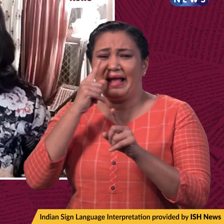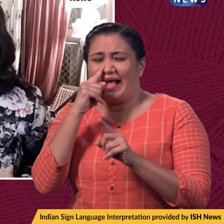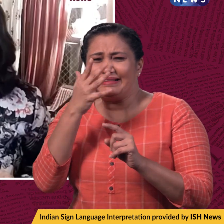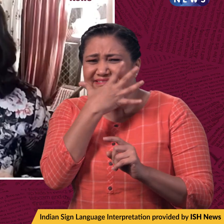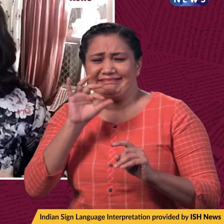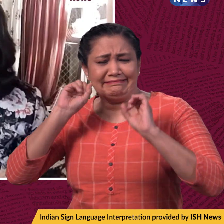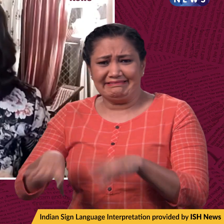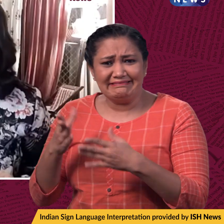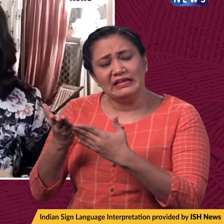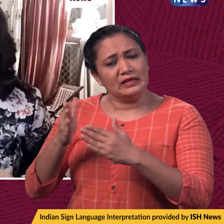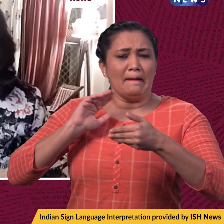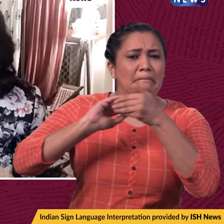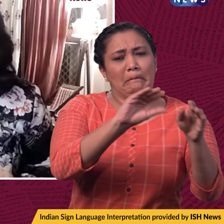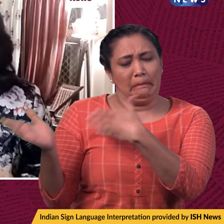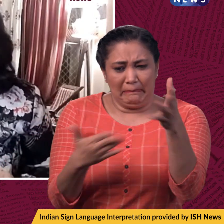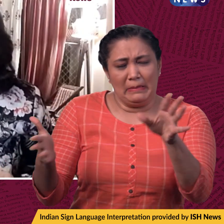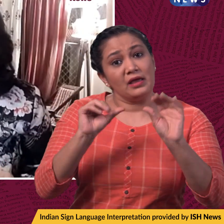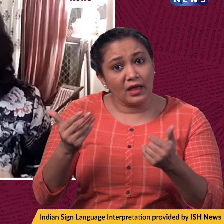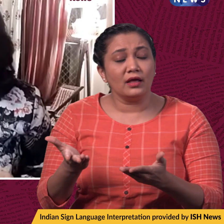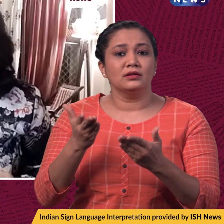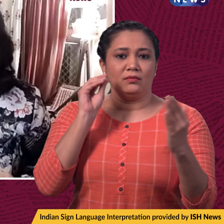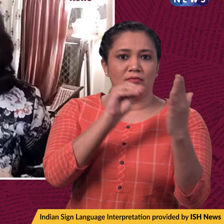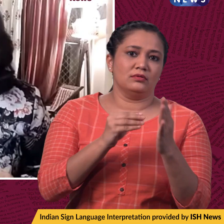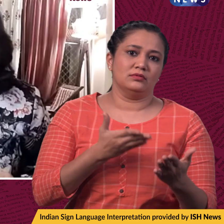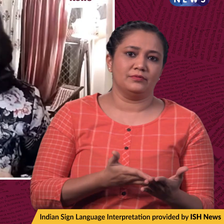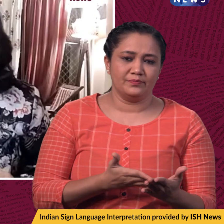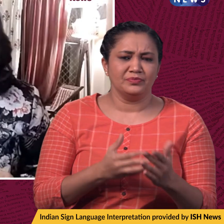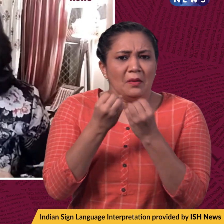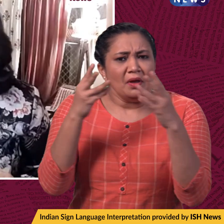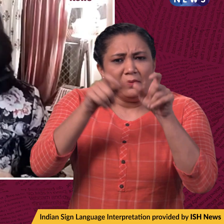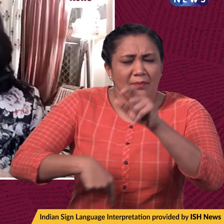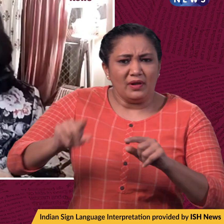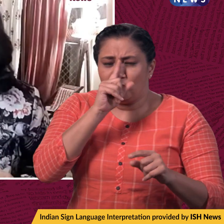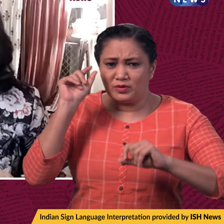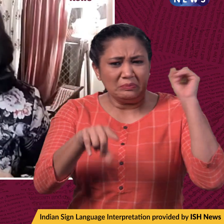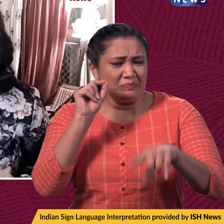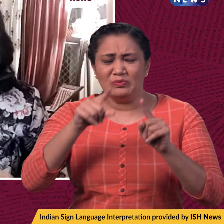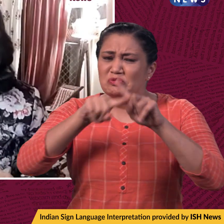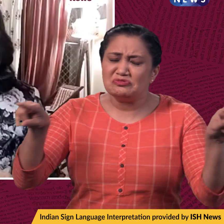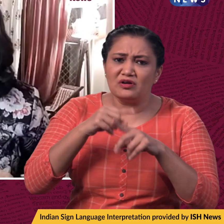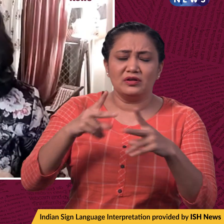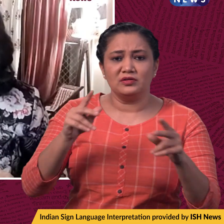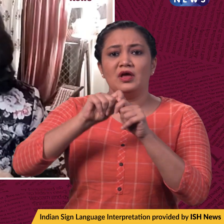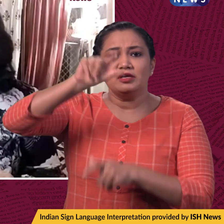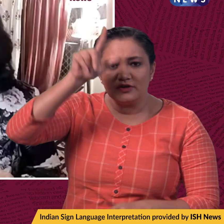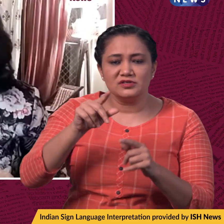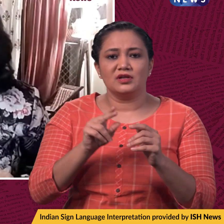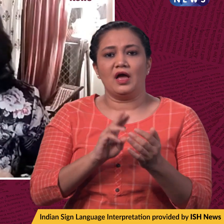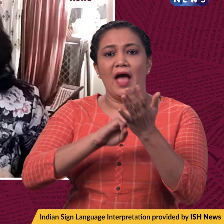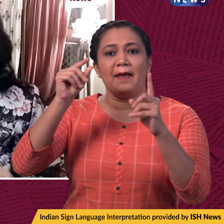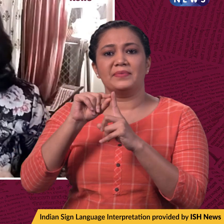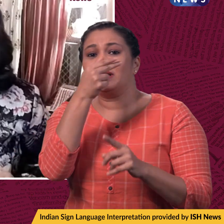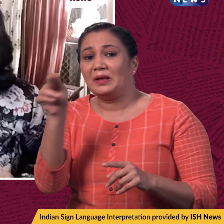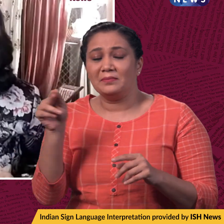off ugly-looking girls. It was criticized by several people on Twitter, especially including Shiv Sena